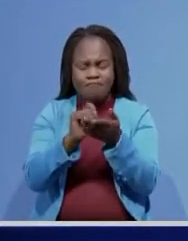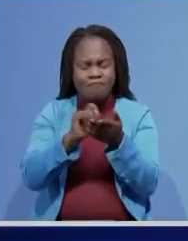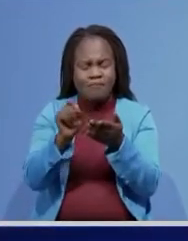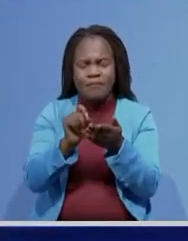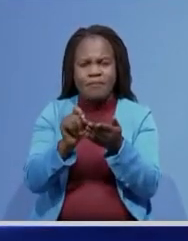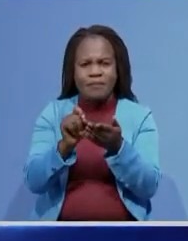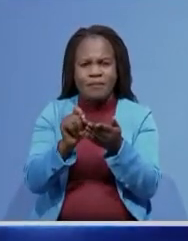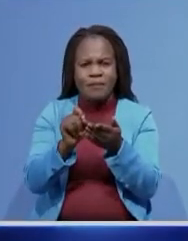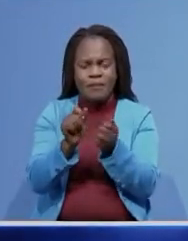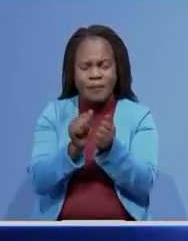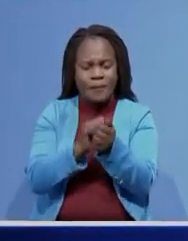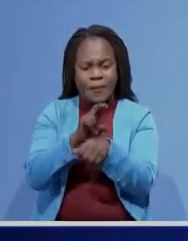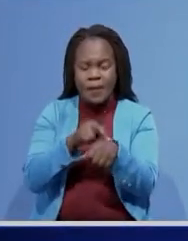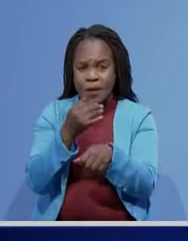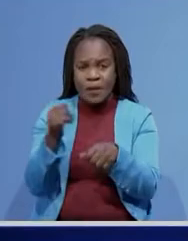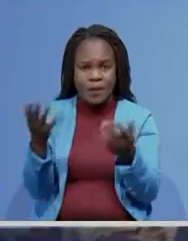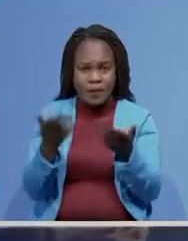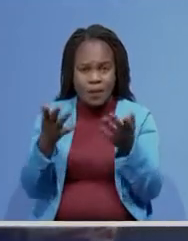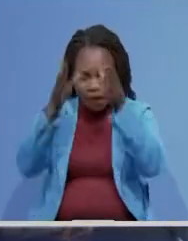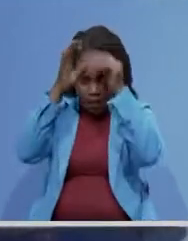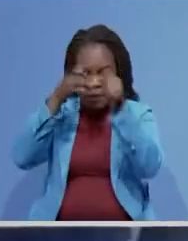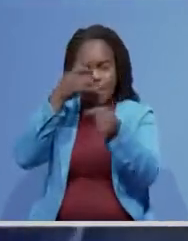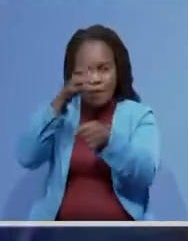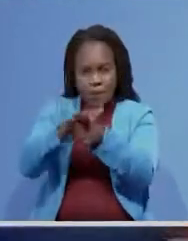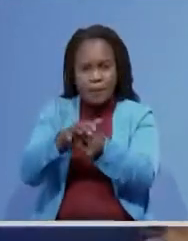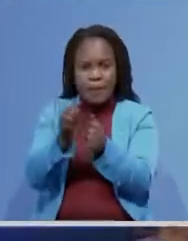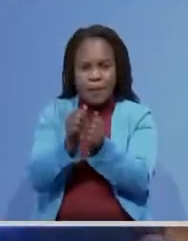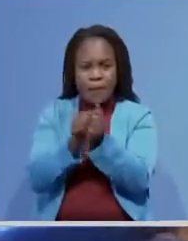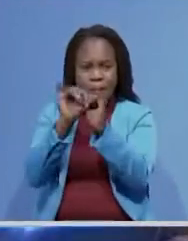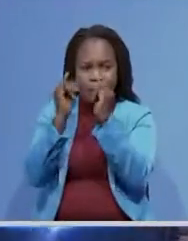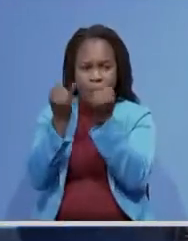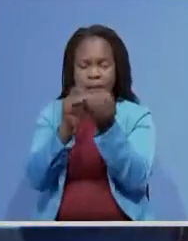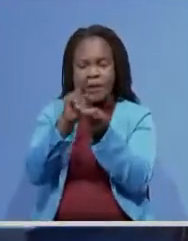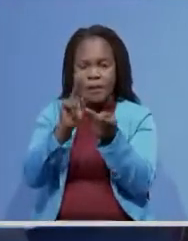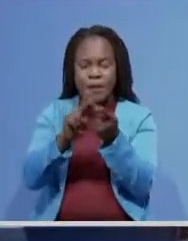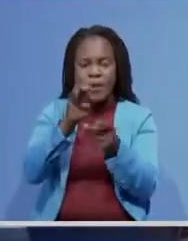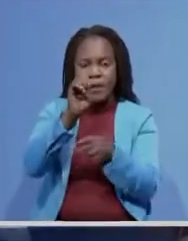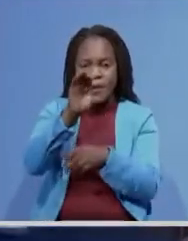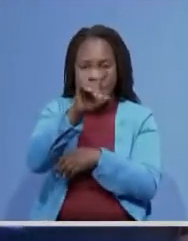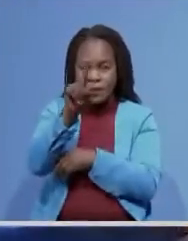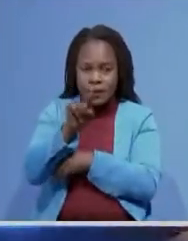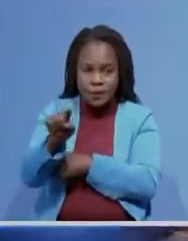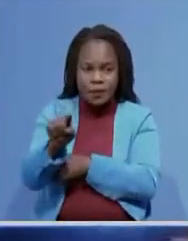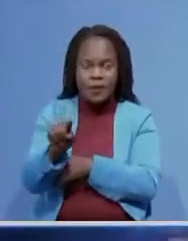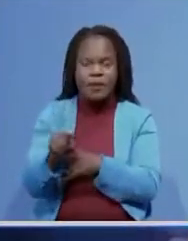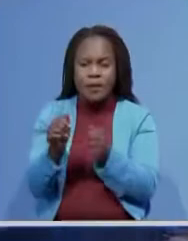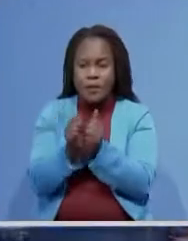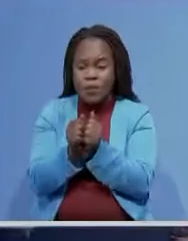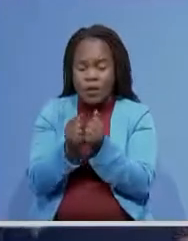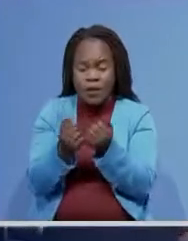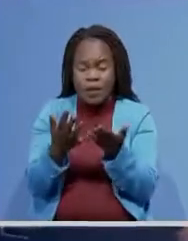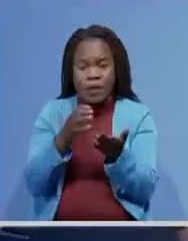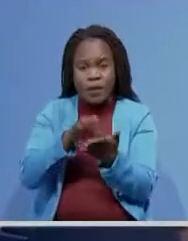The president also bemoaned the unwarranted attacks against institutions such as the Electoral Commission of Zambia, ECZ, with no evidence